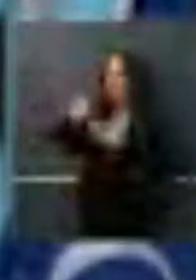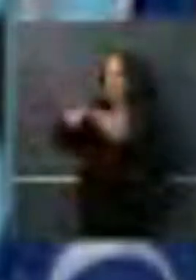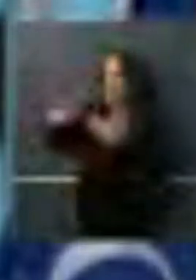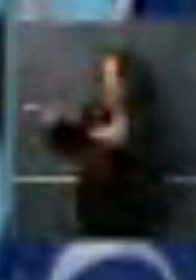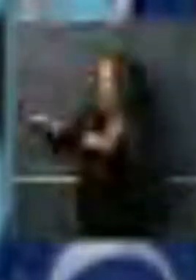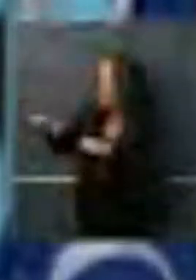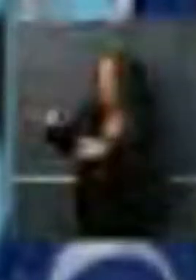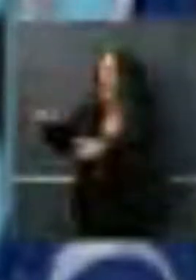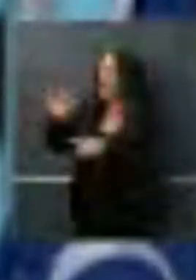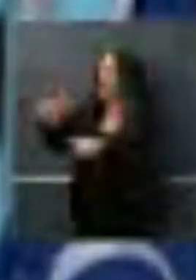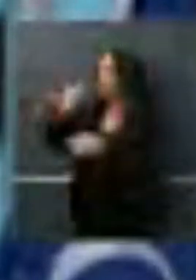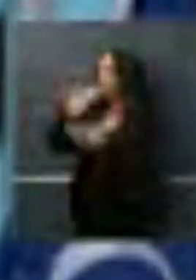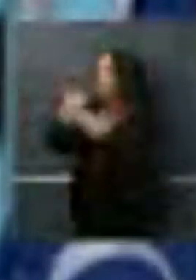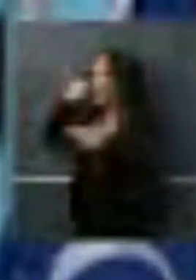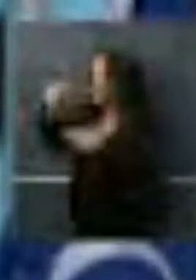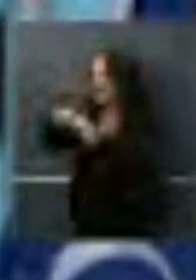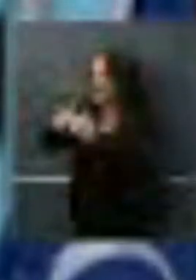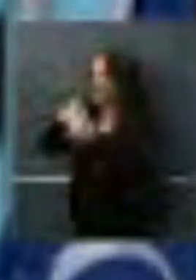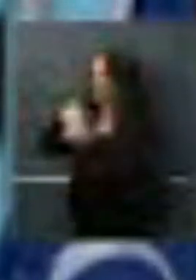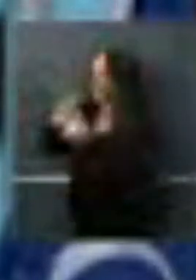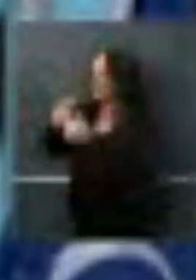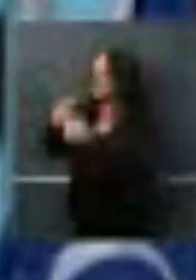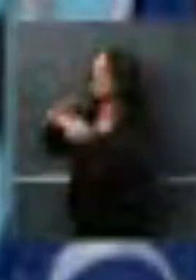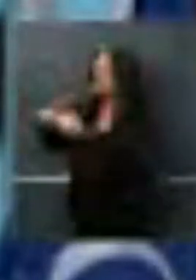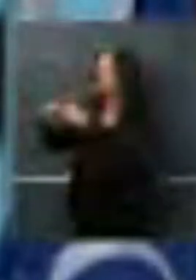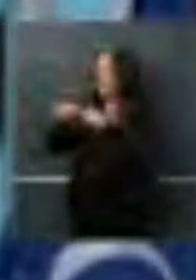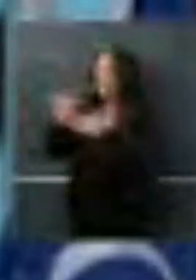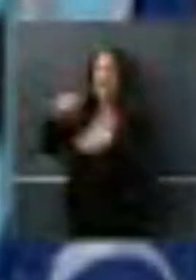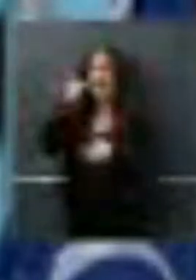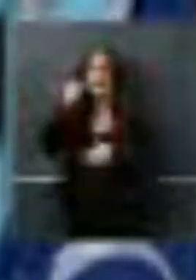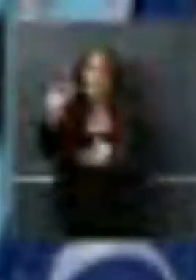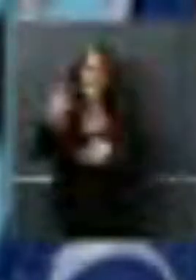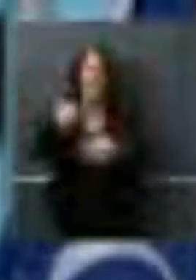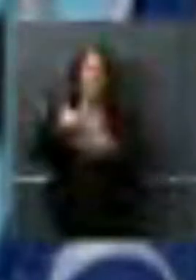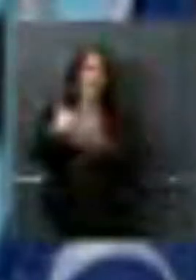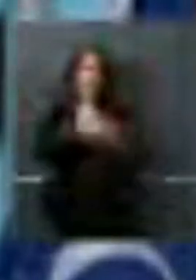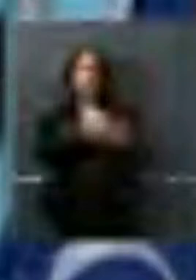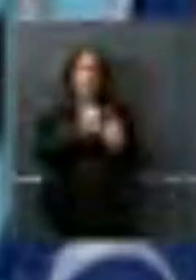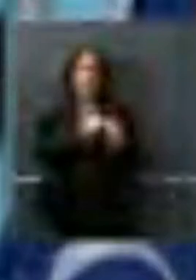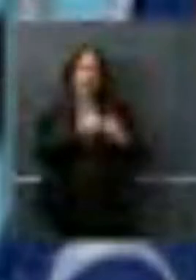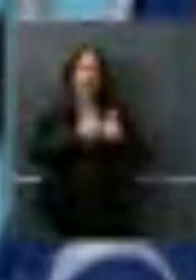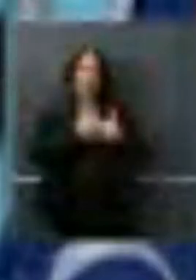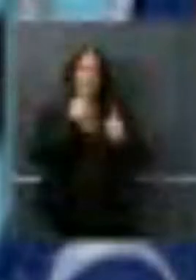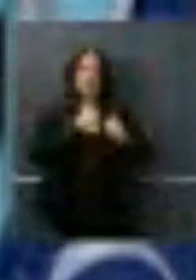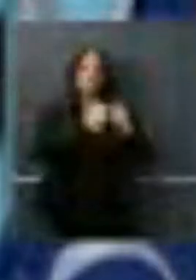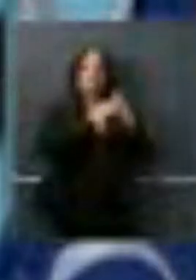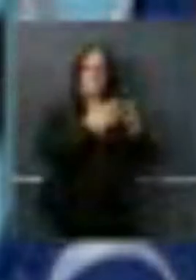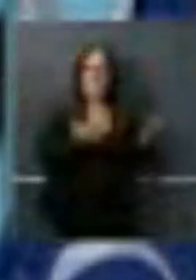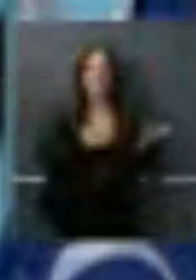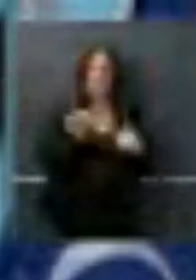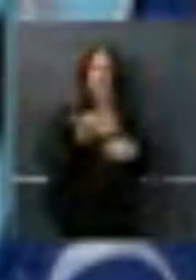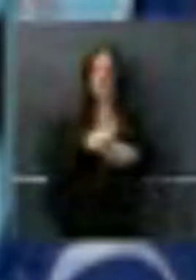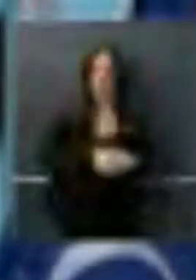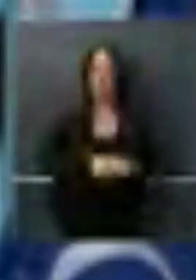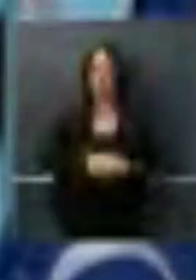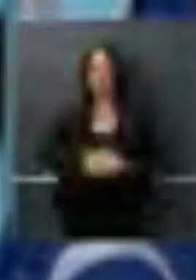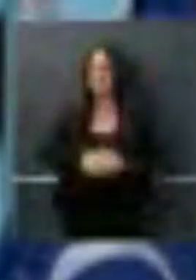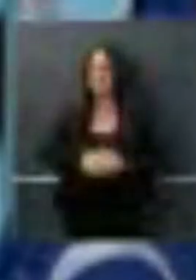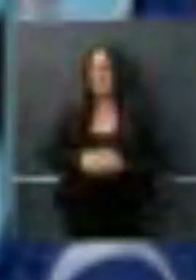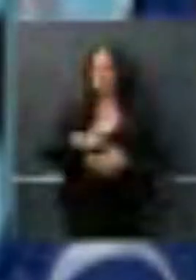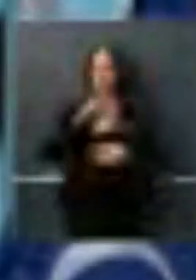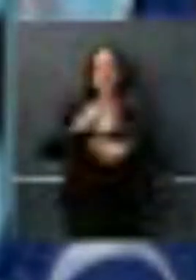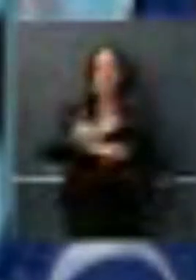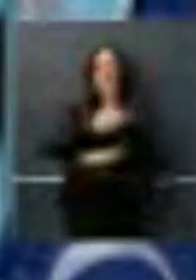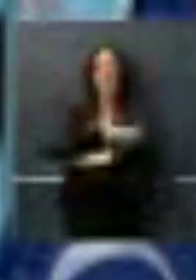interesting. Everybody's coming together, not just, again, to increase points of access, but the quality of the interaction as well. So I just